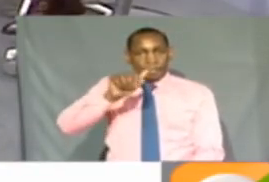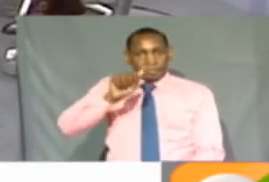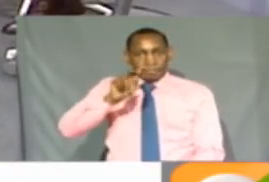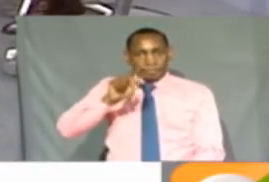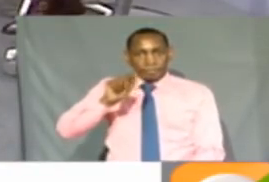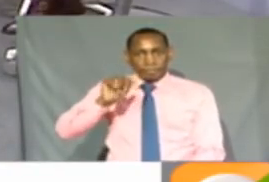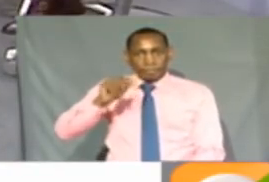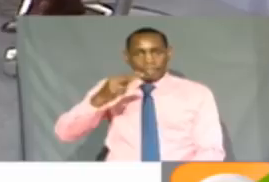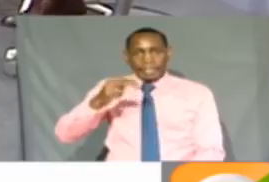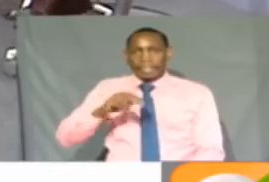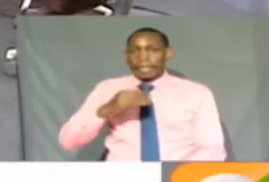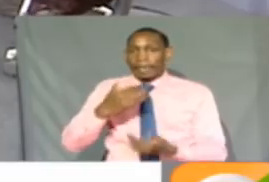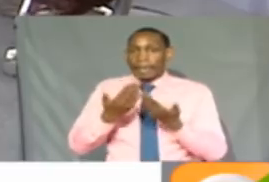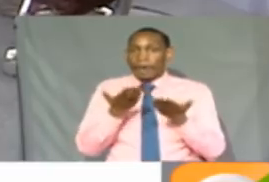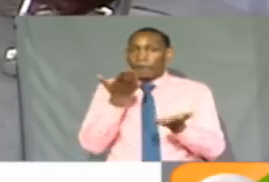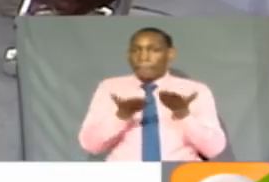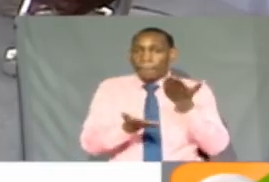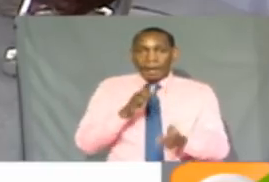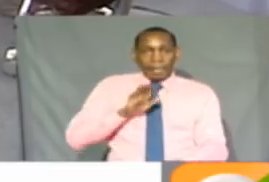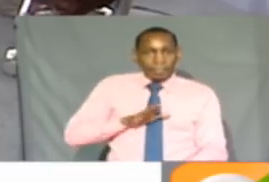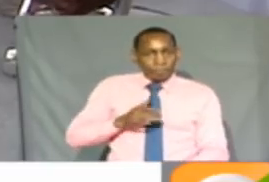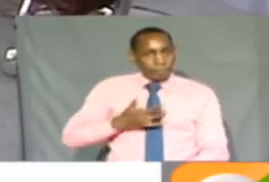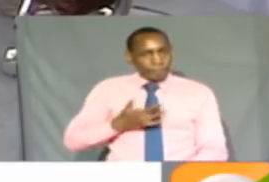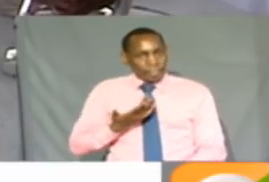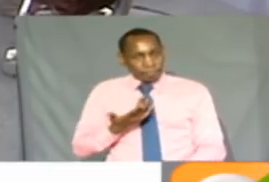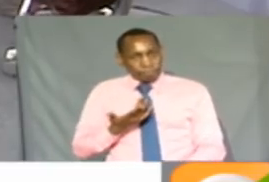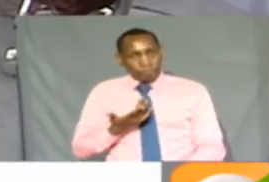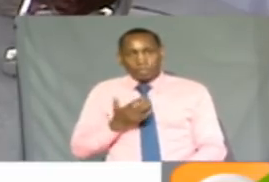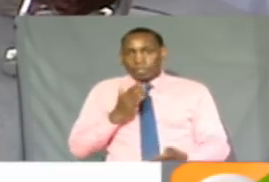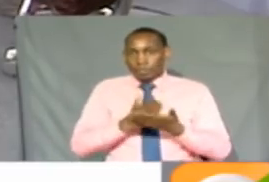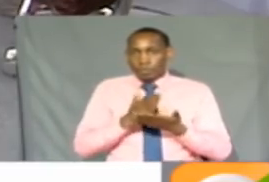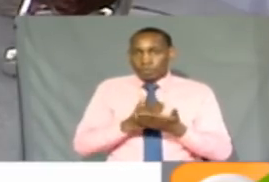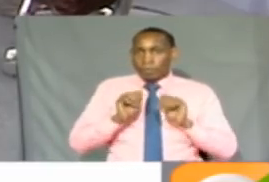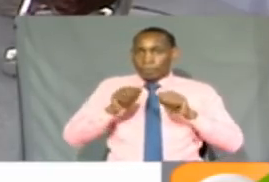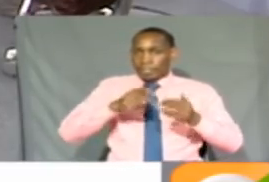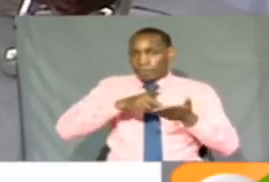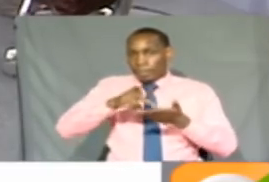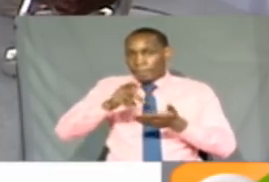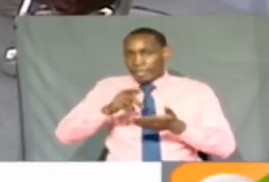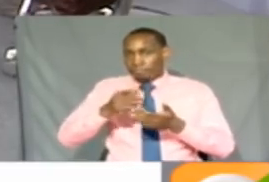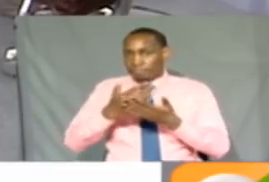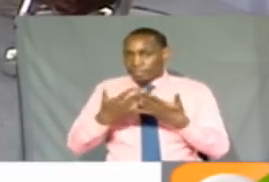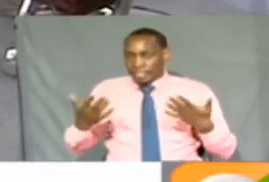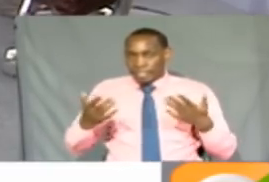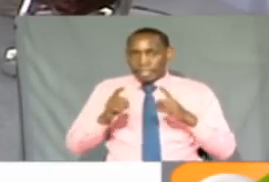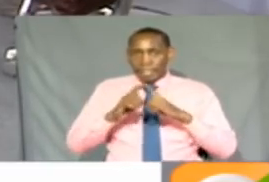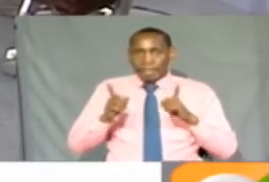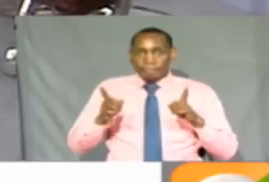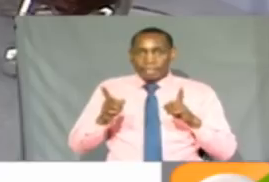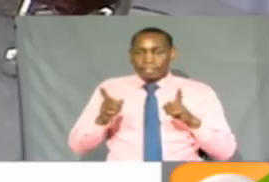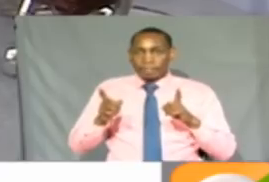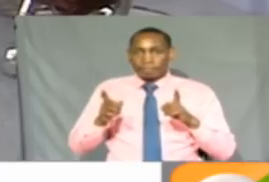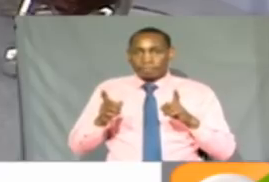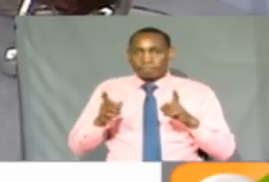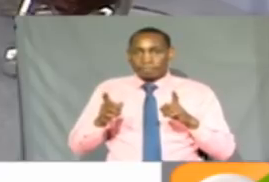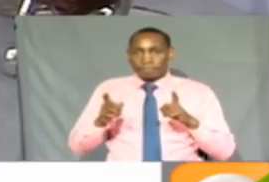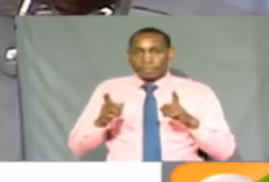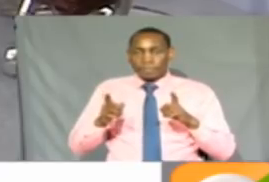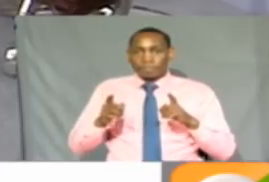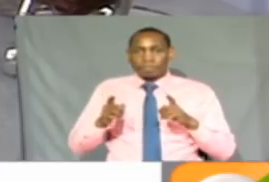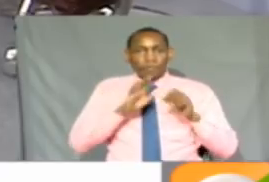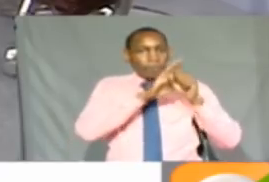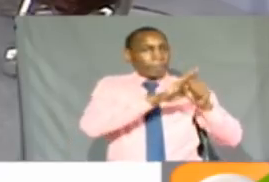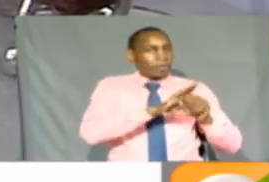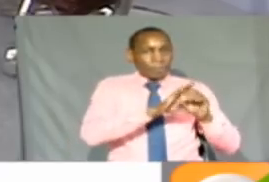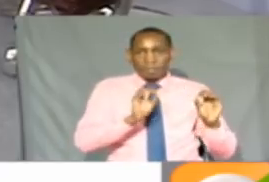strike the balance to where the woman may feel, okay, great, yeah, I can pick up the bill, but how do I not cross into the territory of being taken advantage of?